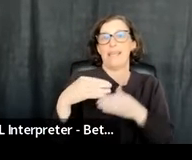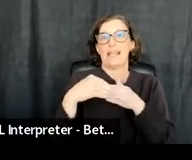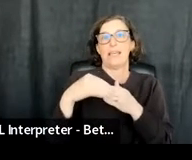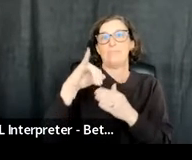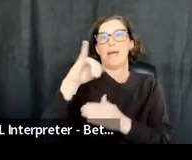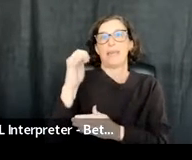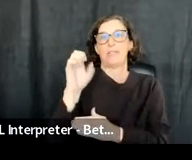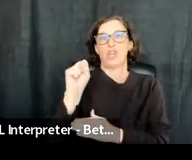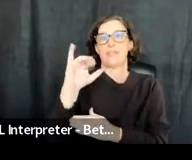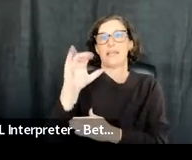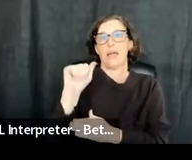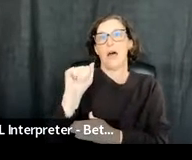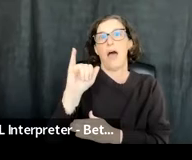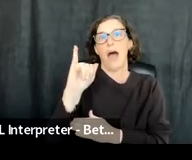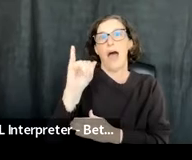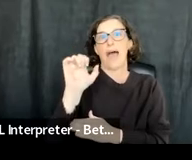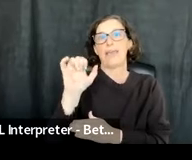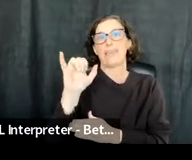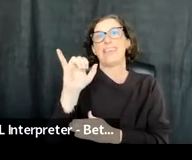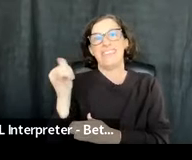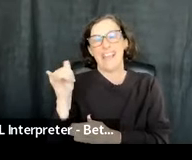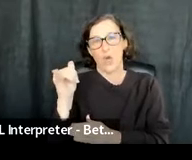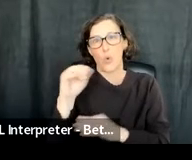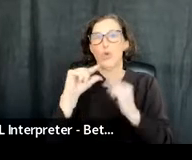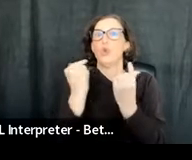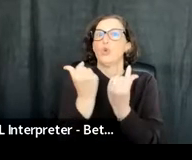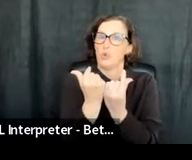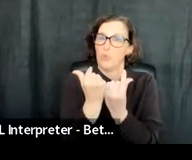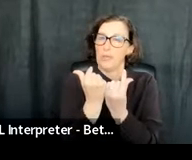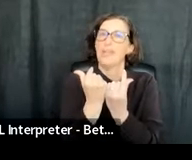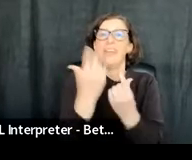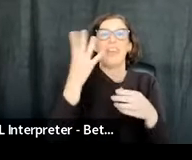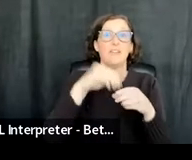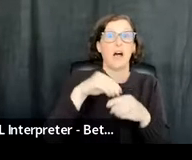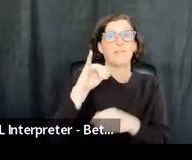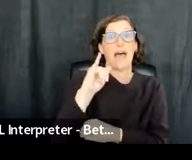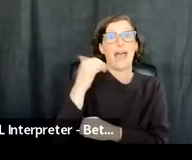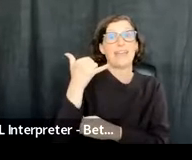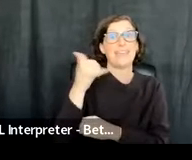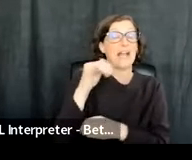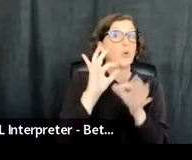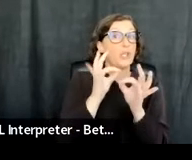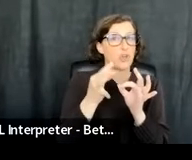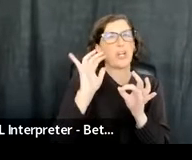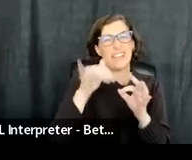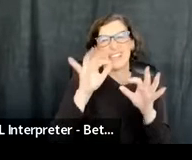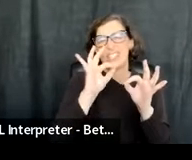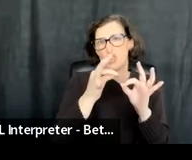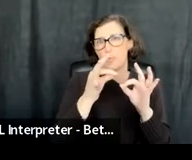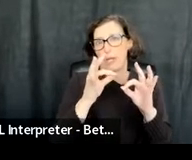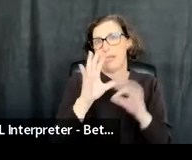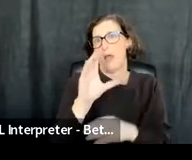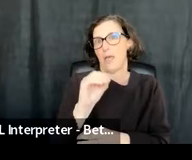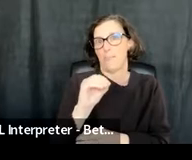iYellow called the iYellow Group, which is comprised of iYellow Interpreting, which is a sign language interpreting company, iYellow